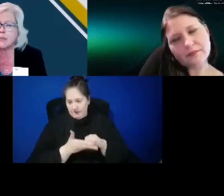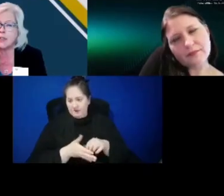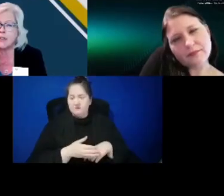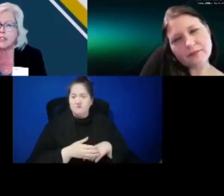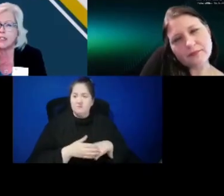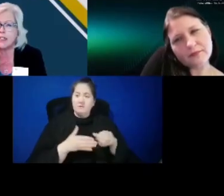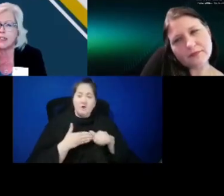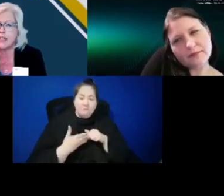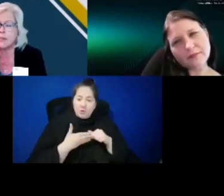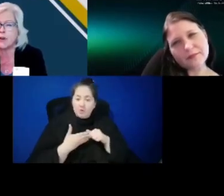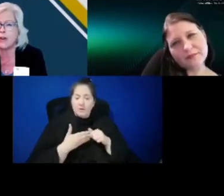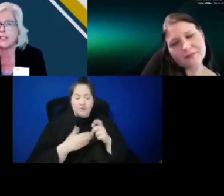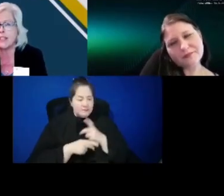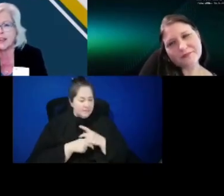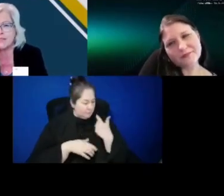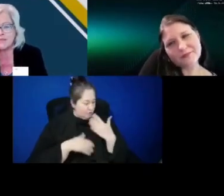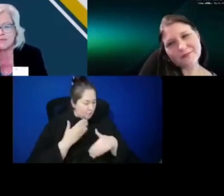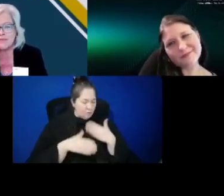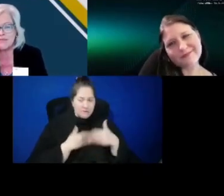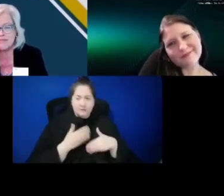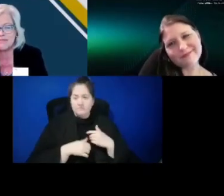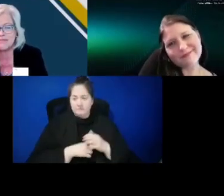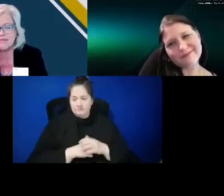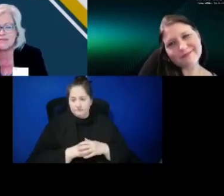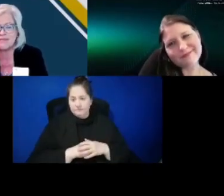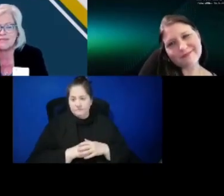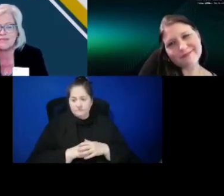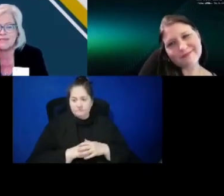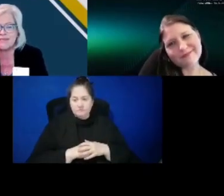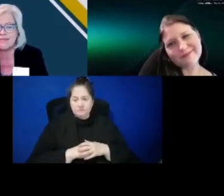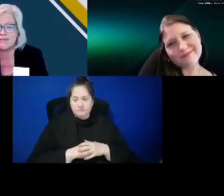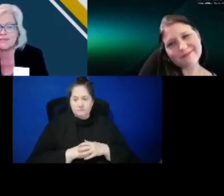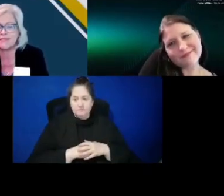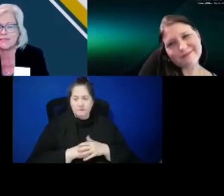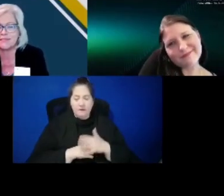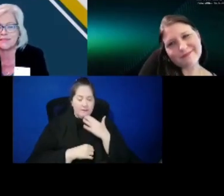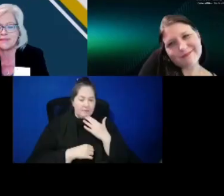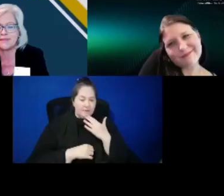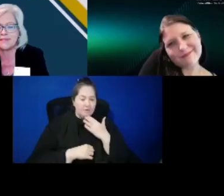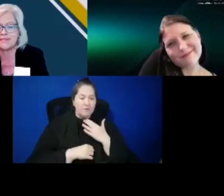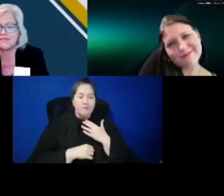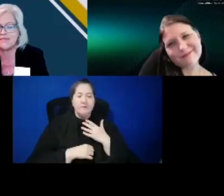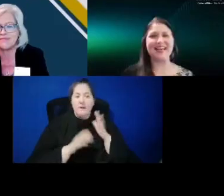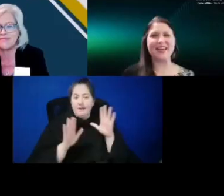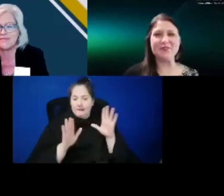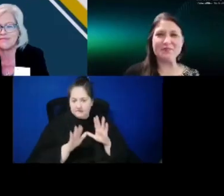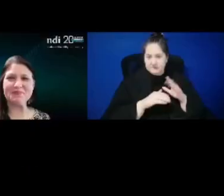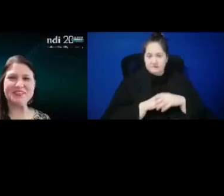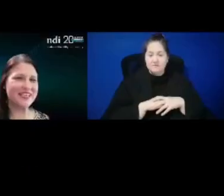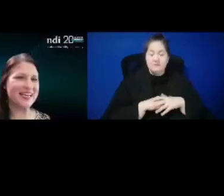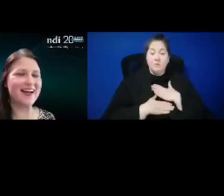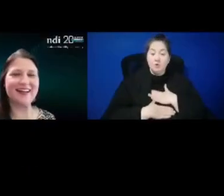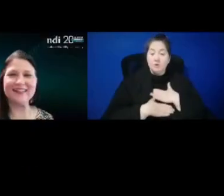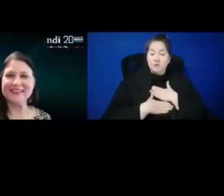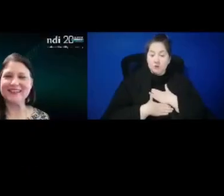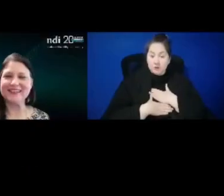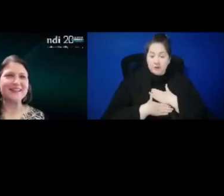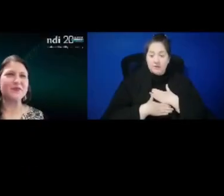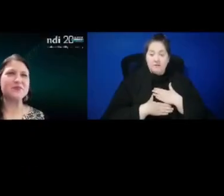fluid and keep moving and keep progressing. Thank you, Melissa. That was excellent. I really